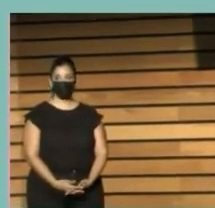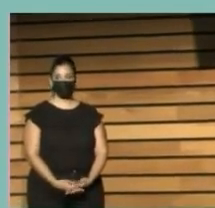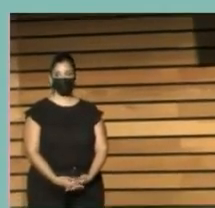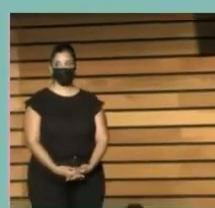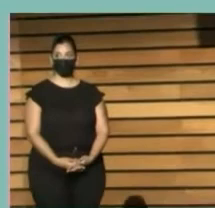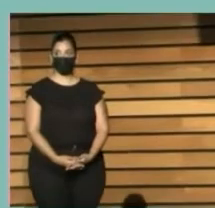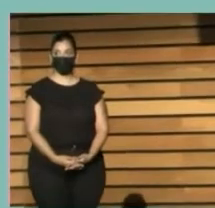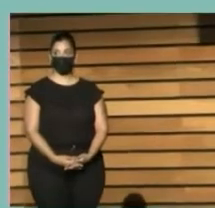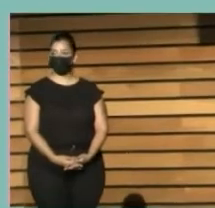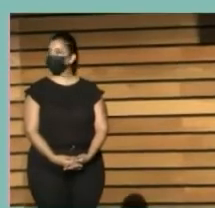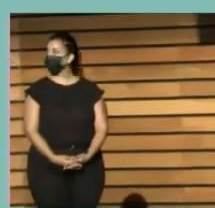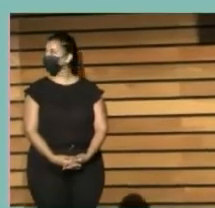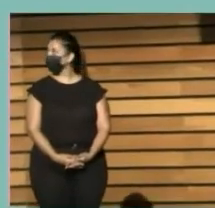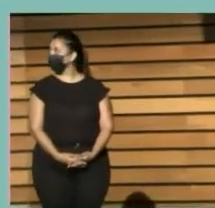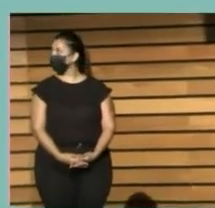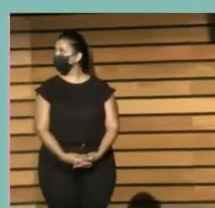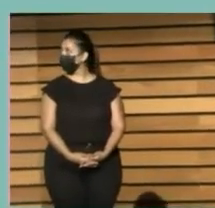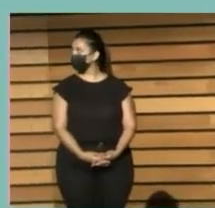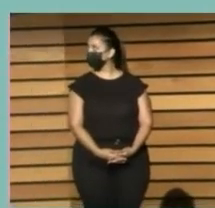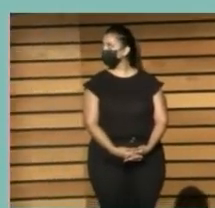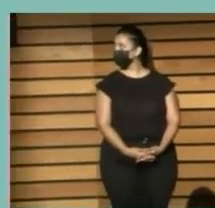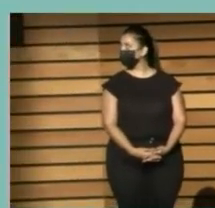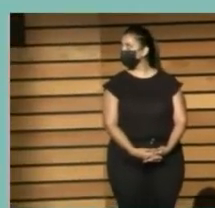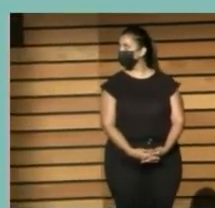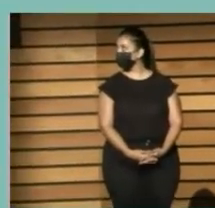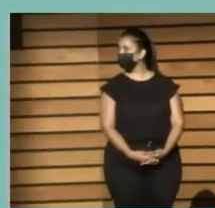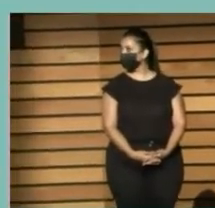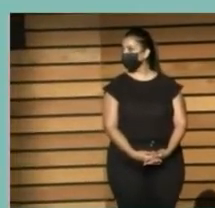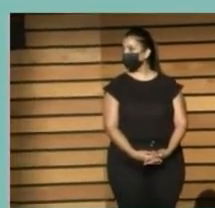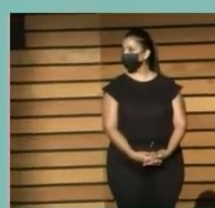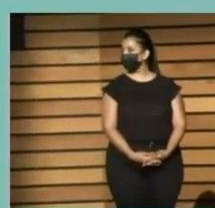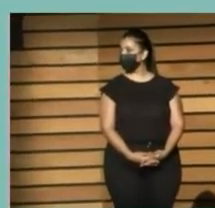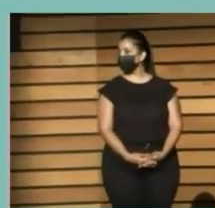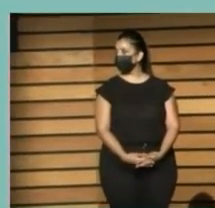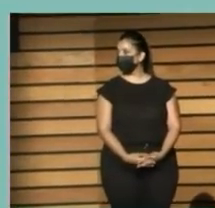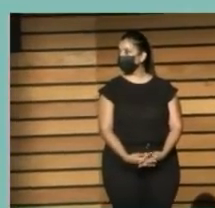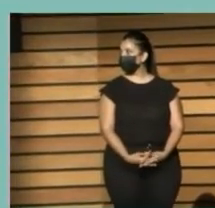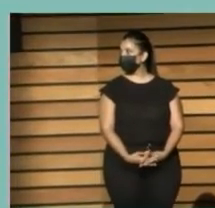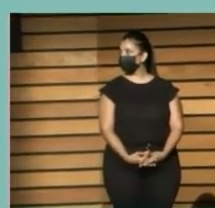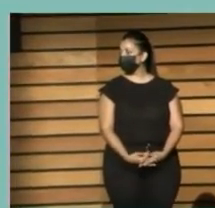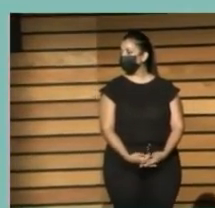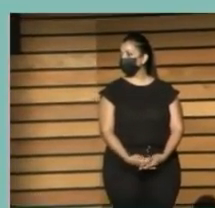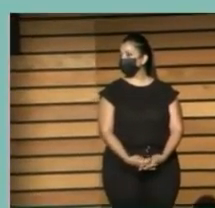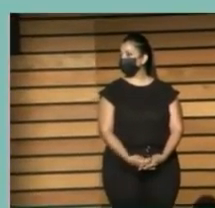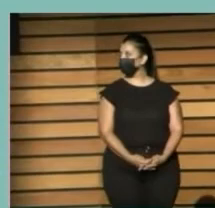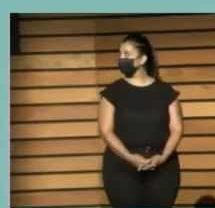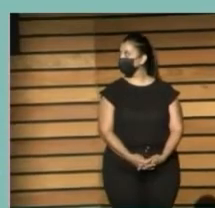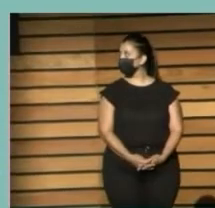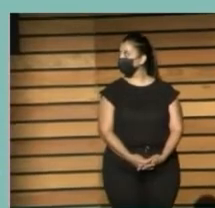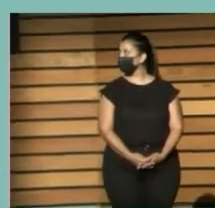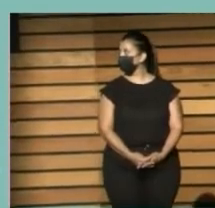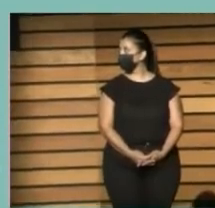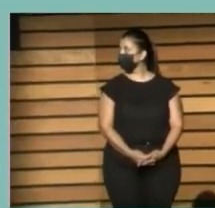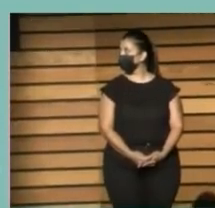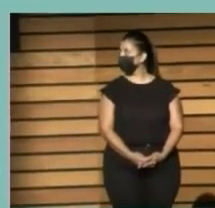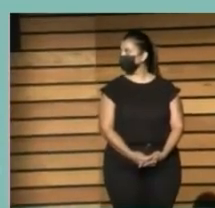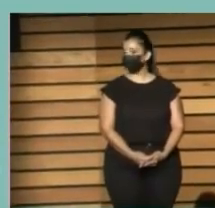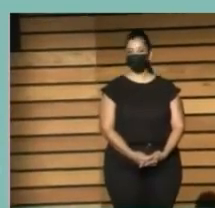Would you allow me to take off this... Yeah, thank you It's a bit better